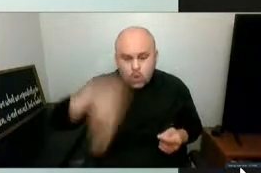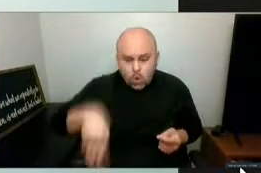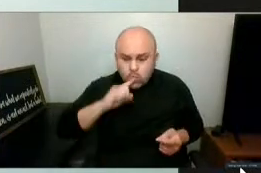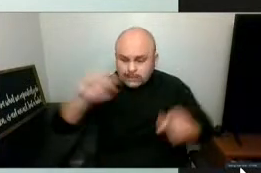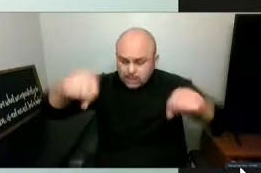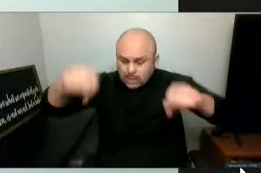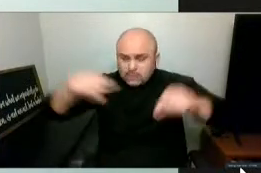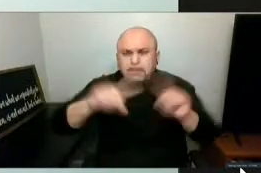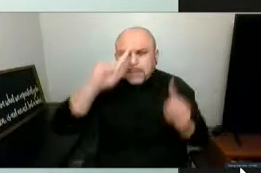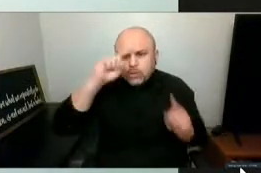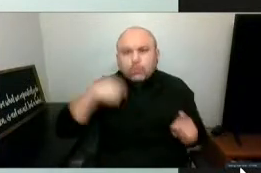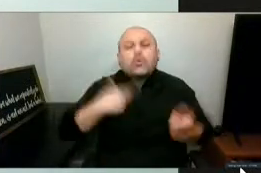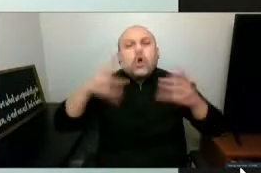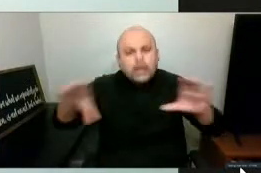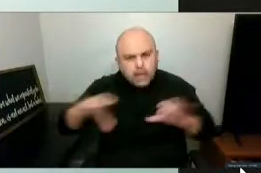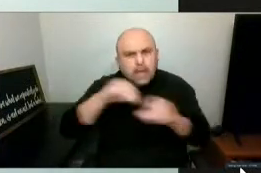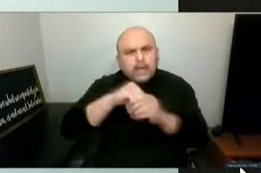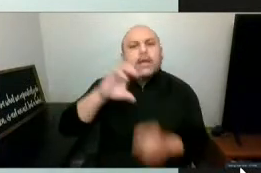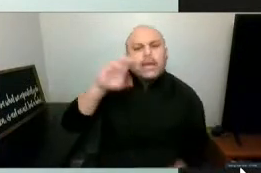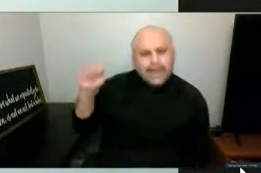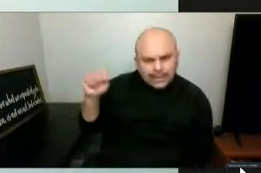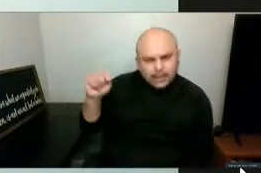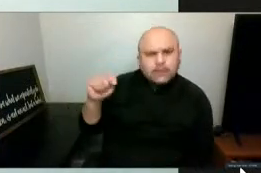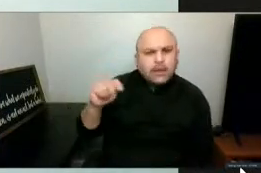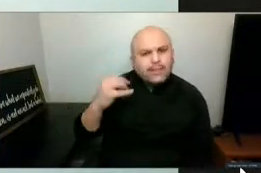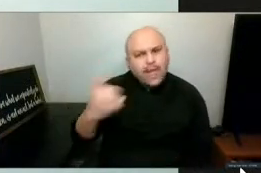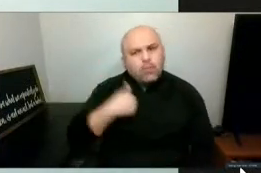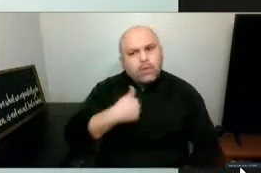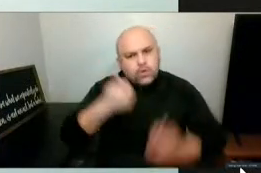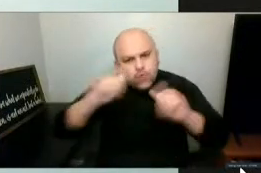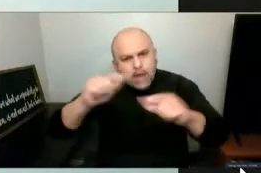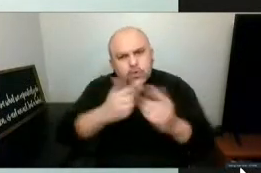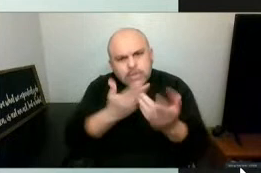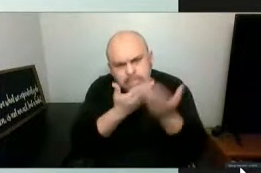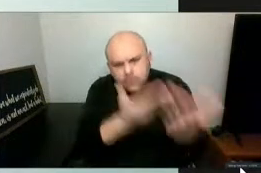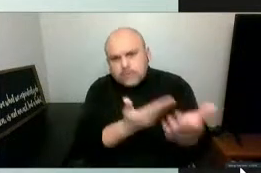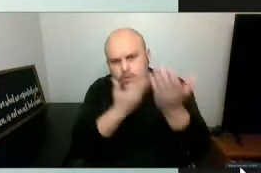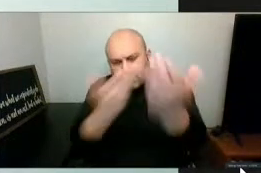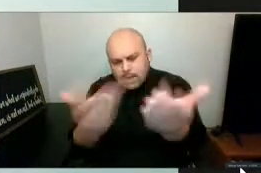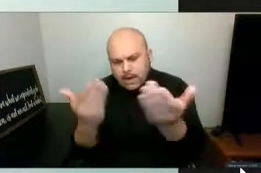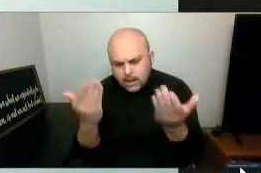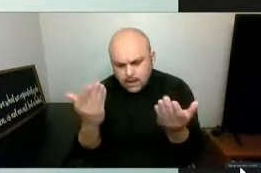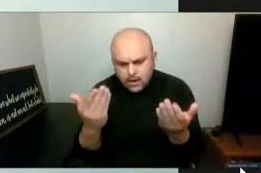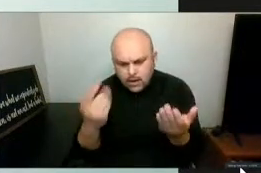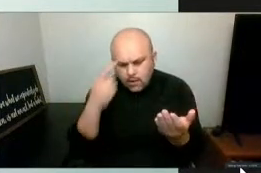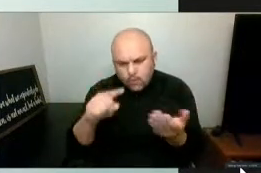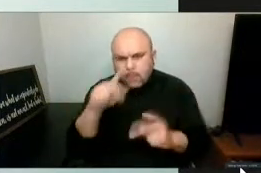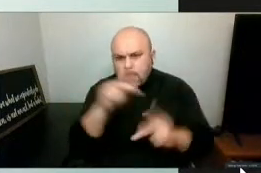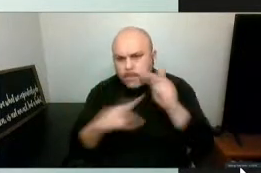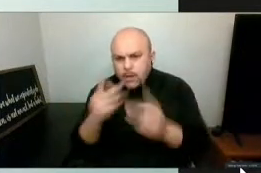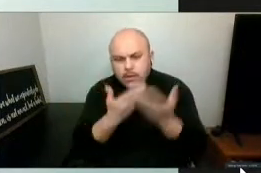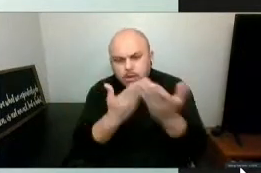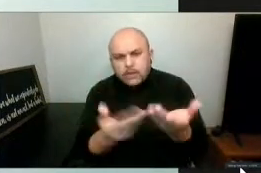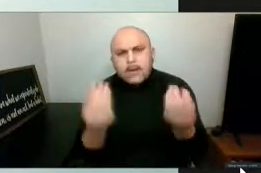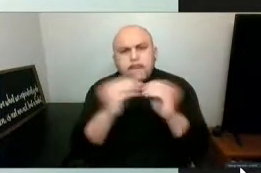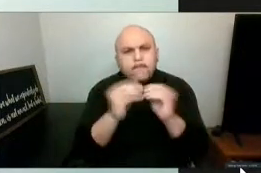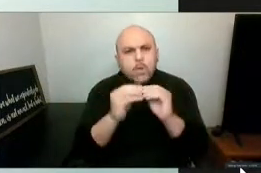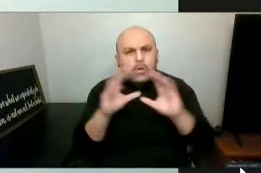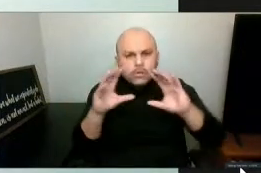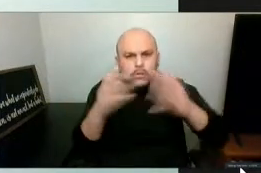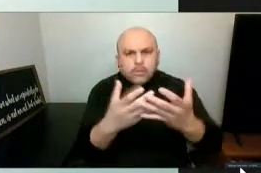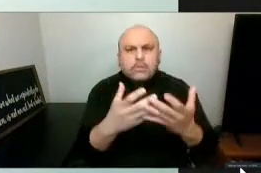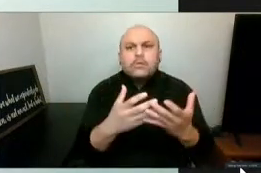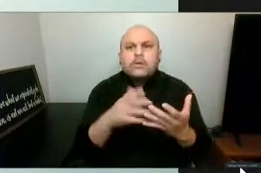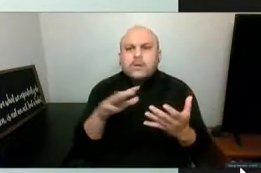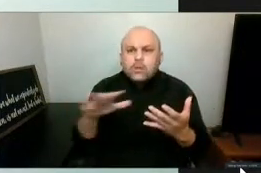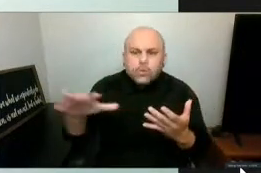in Connecticut, and we are trying to recommend it that providers collect it more uniformly across the country